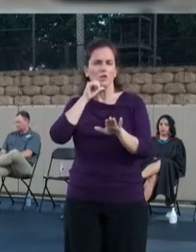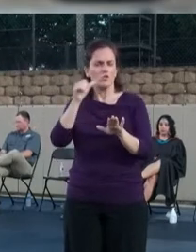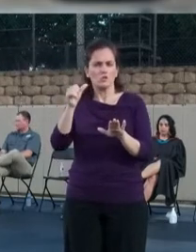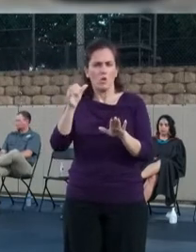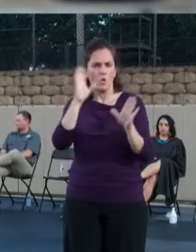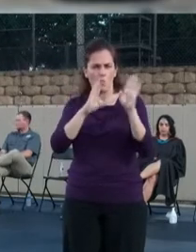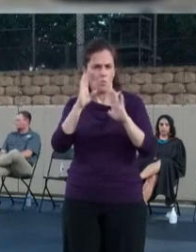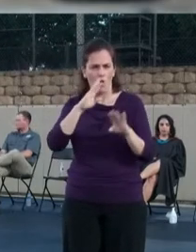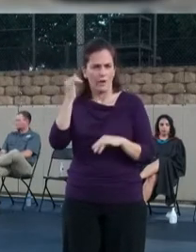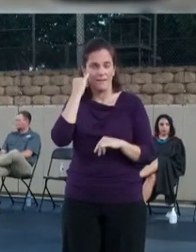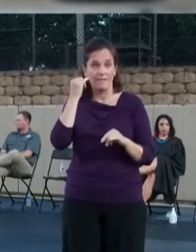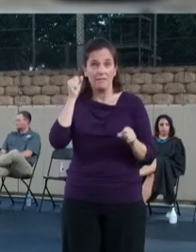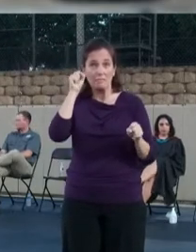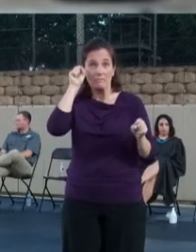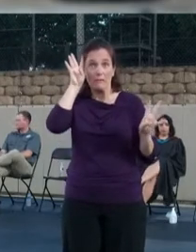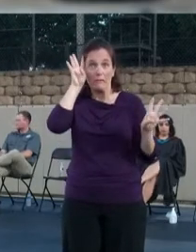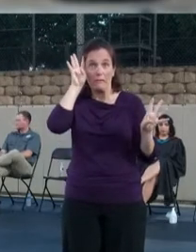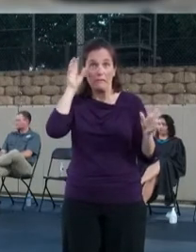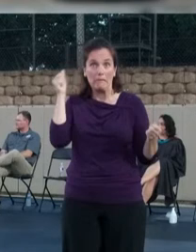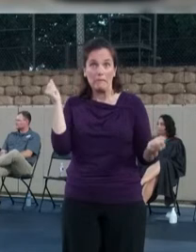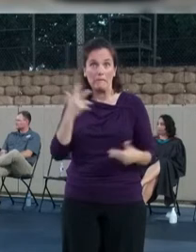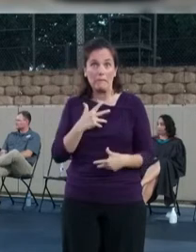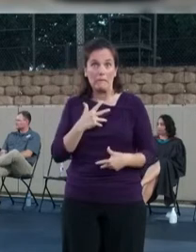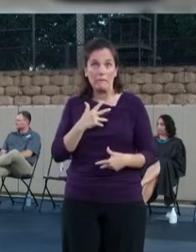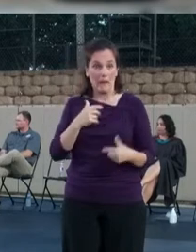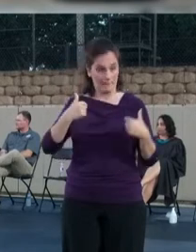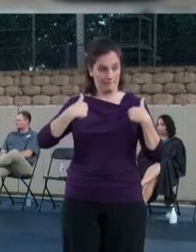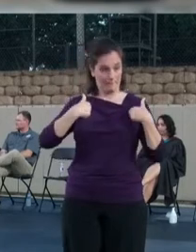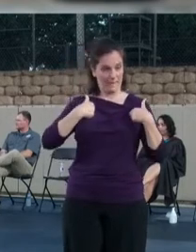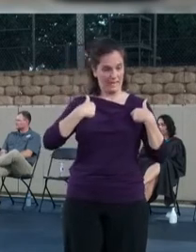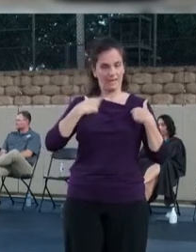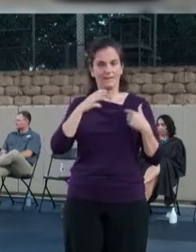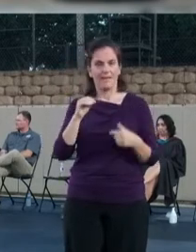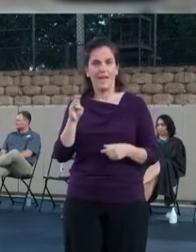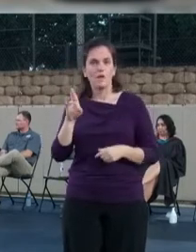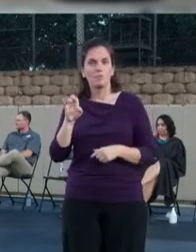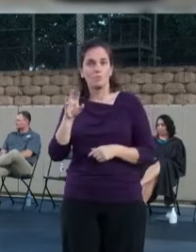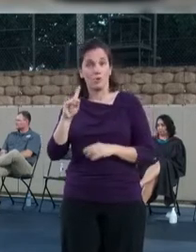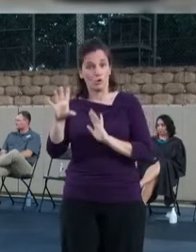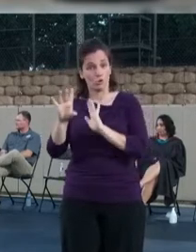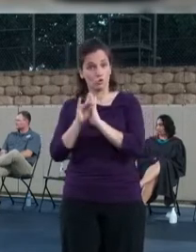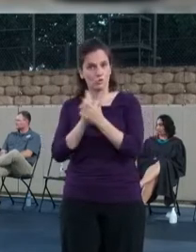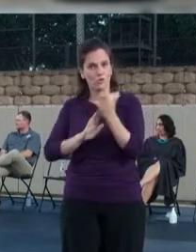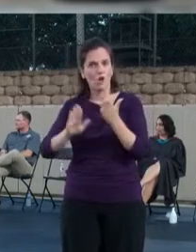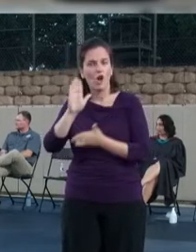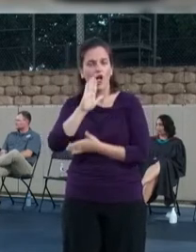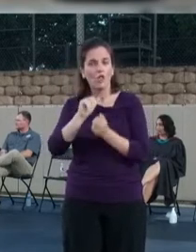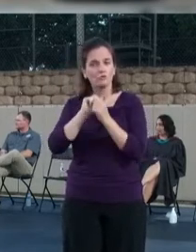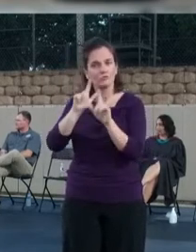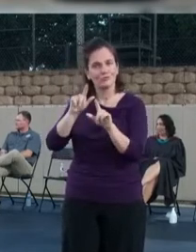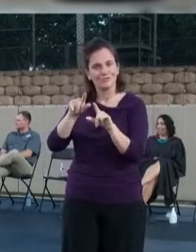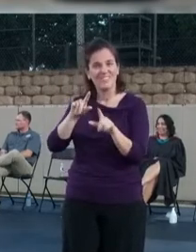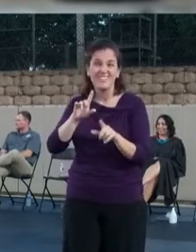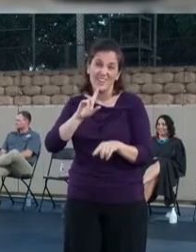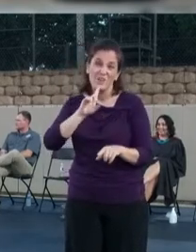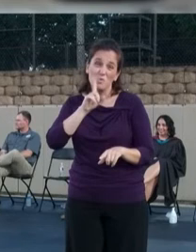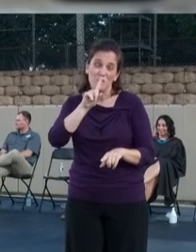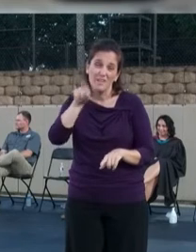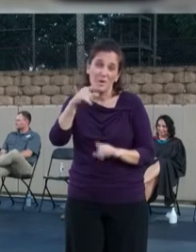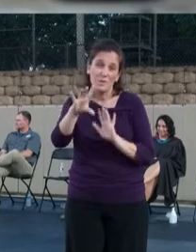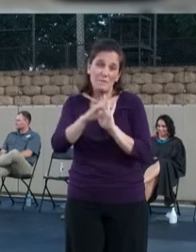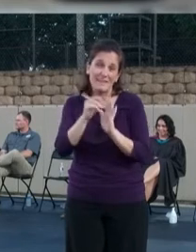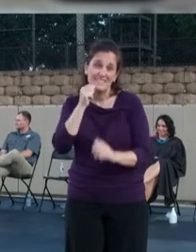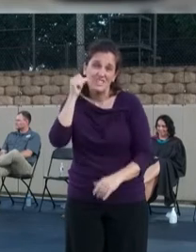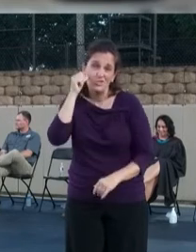terrifying. I, along with Brooke, chose which college I will be attending only yesterday.